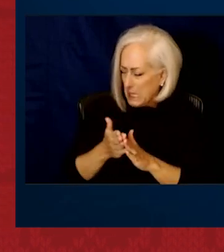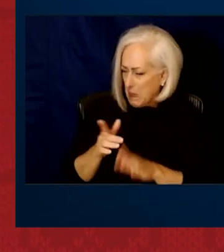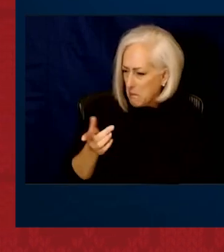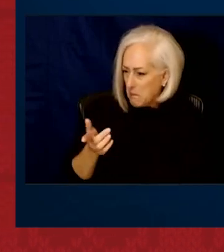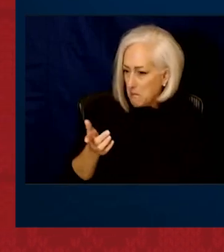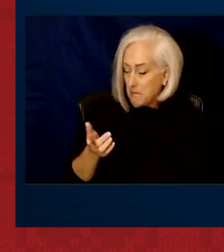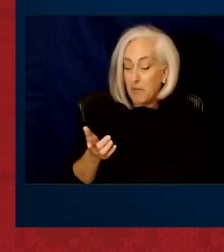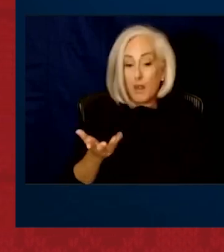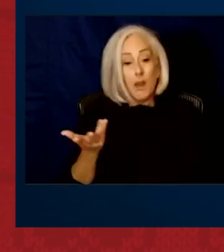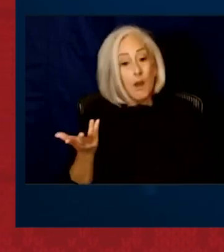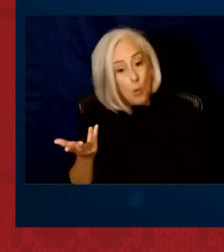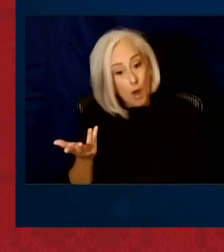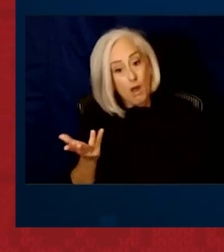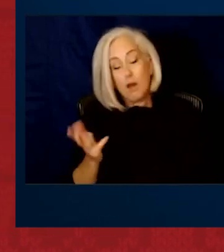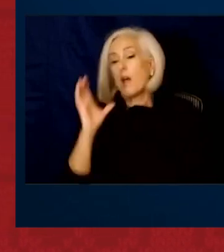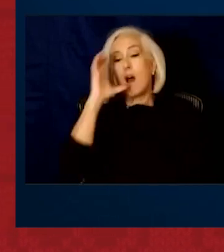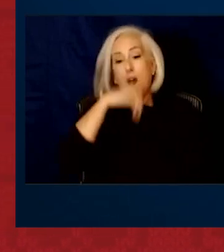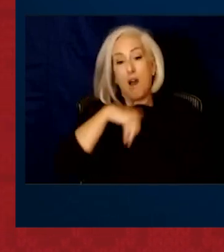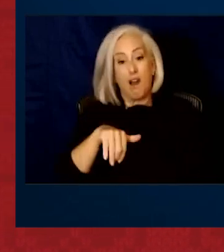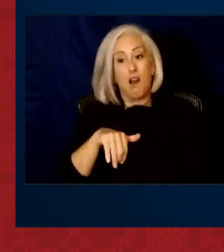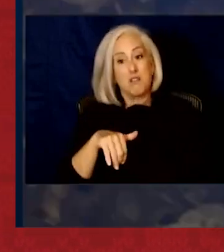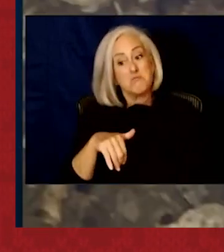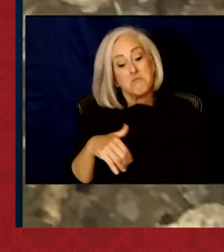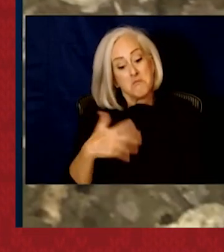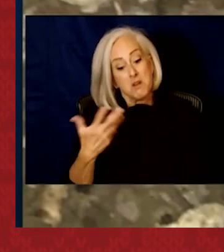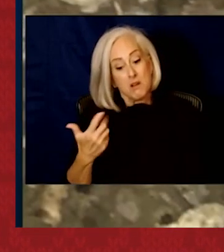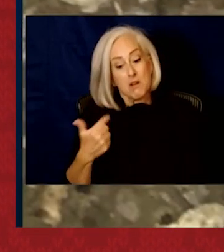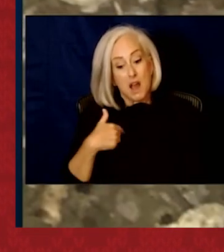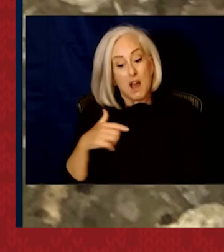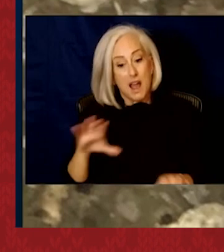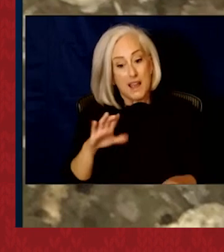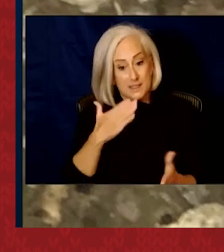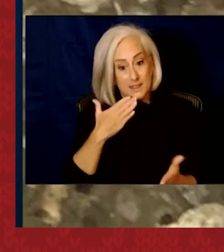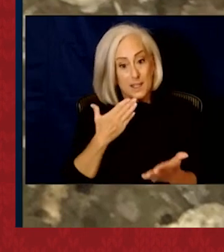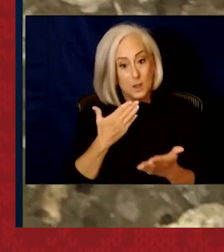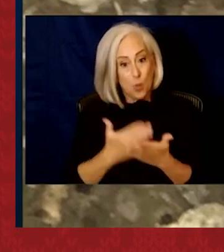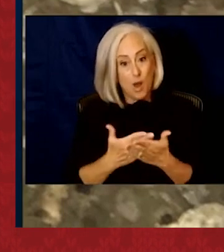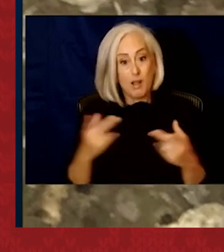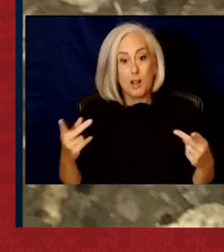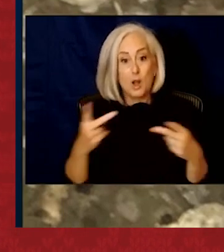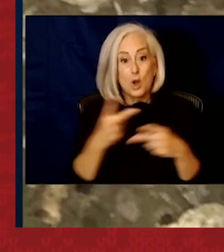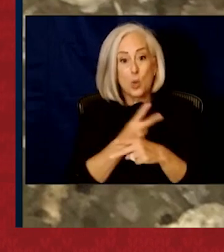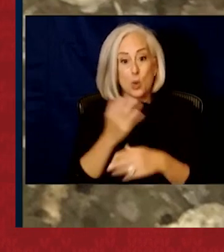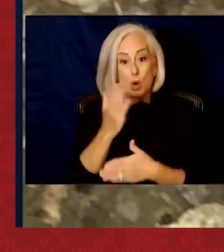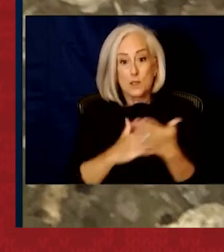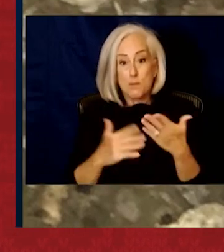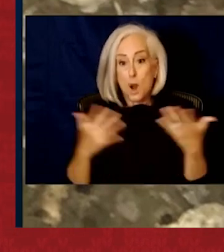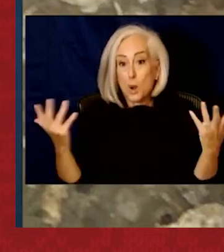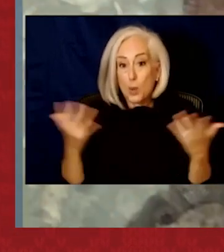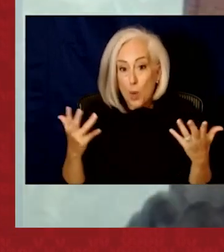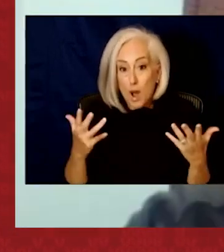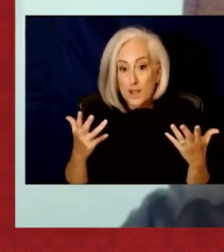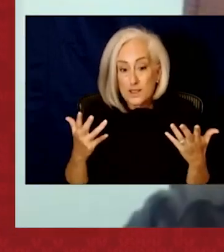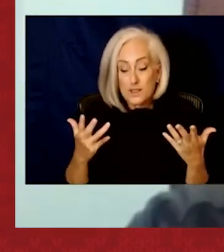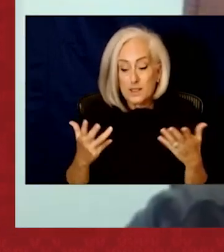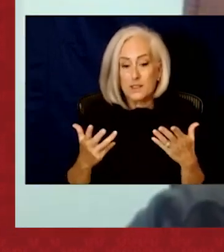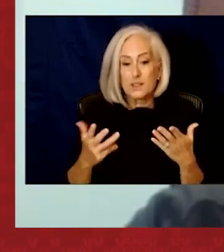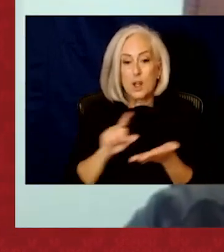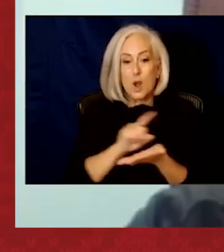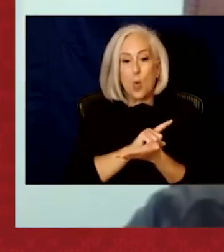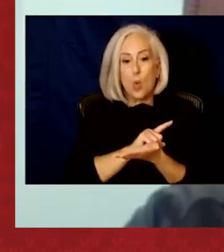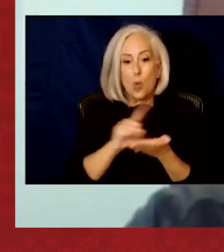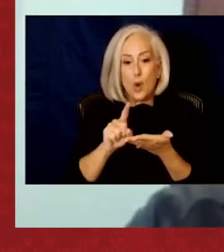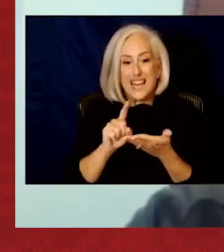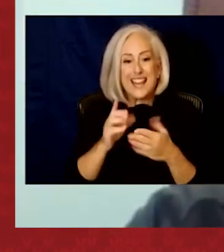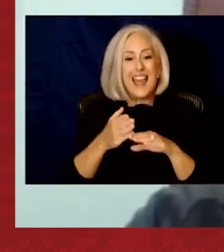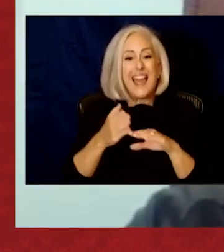Oddly enough, I did pretty well through it. I'd say the worst part was probably the week after the fact of getting bit